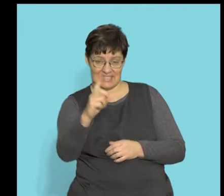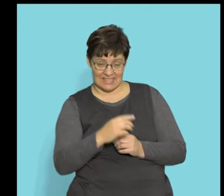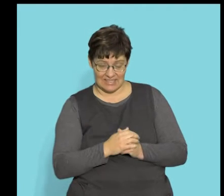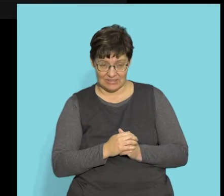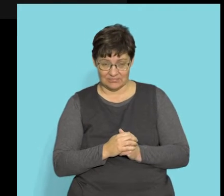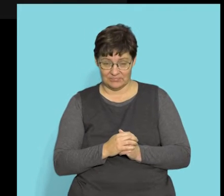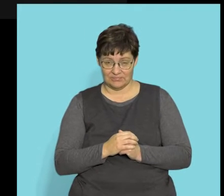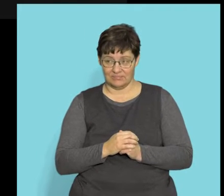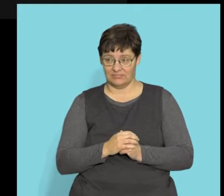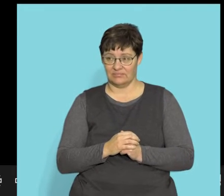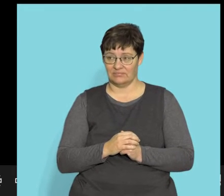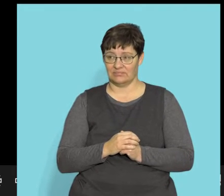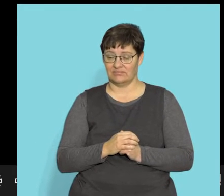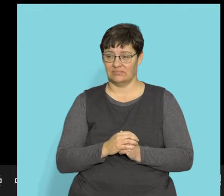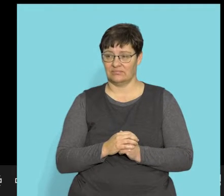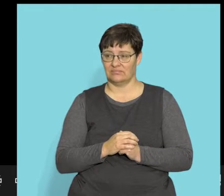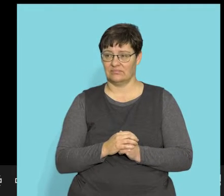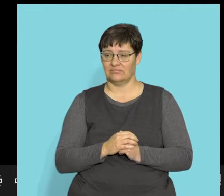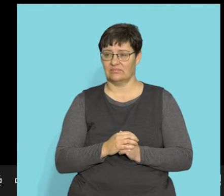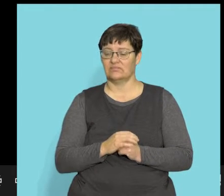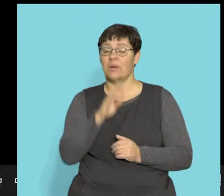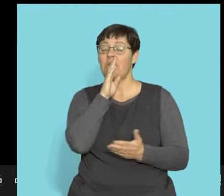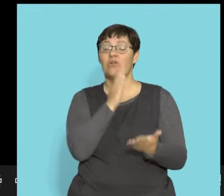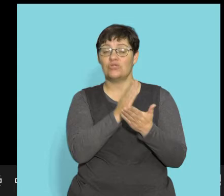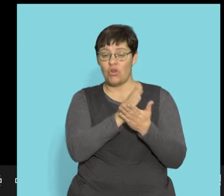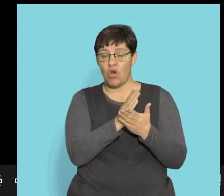But I want to be able to write this with respect to the